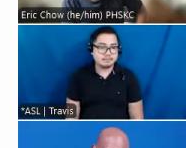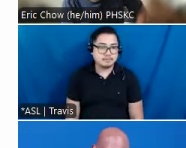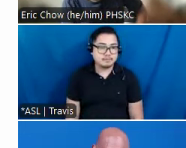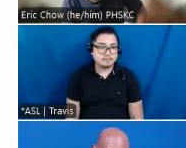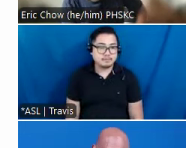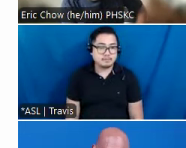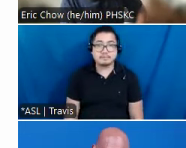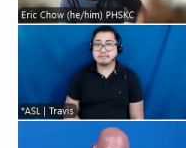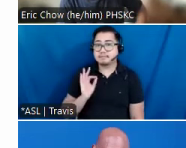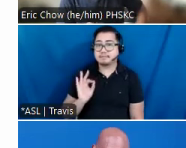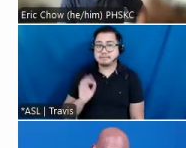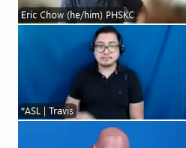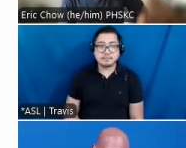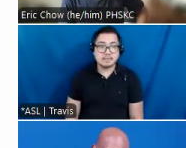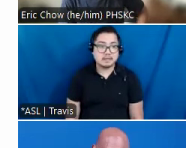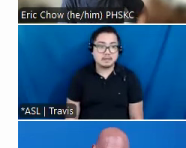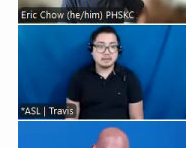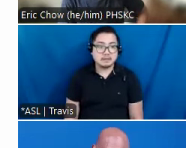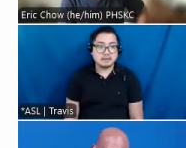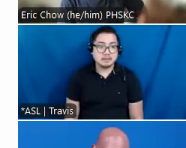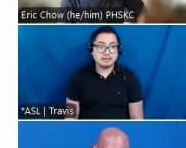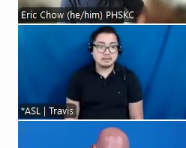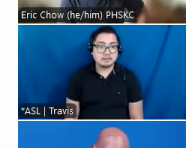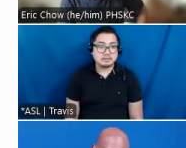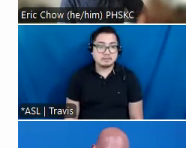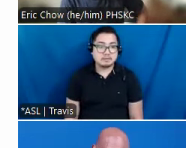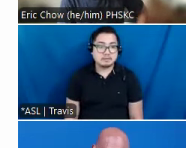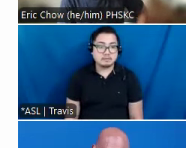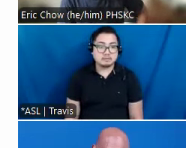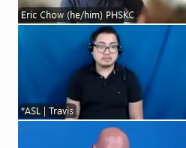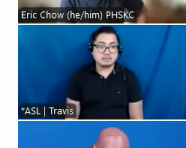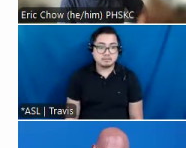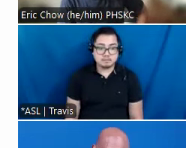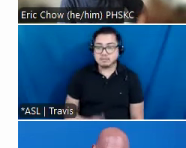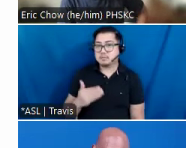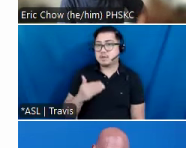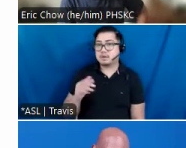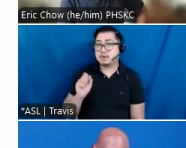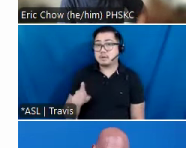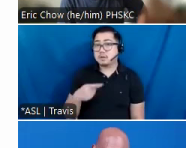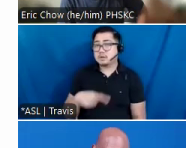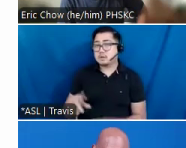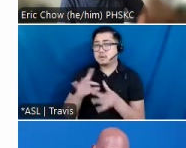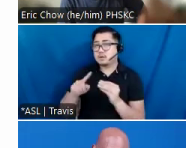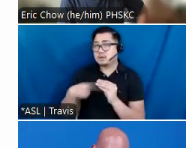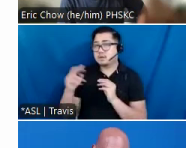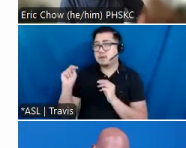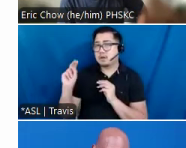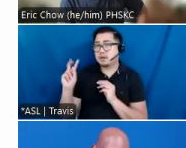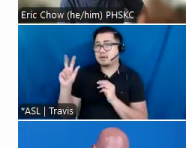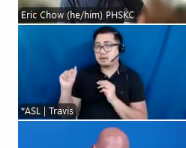Okay, perfect. Can you talk about Novaflox